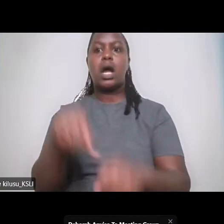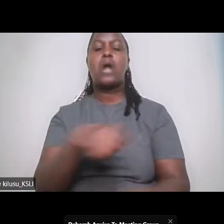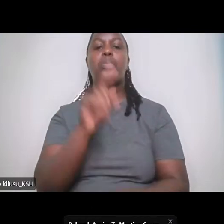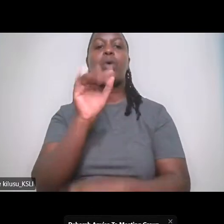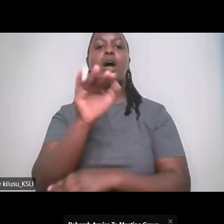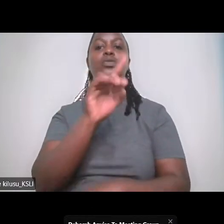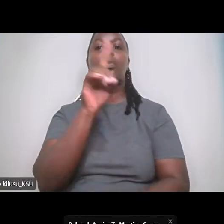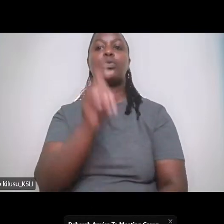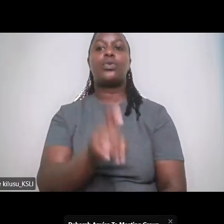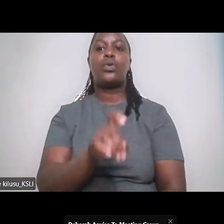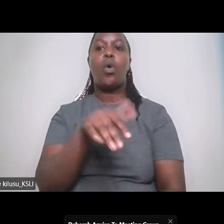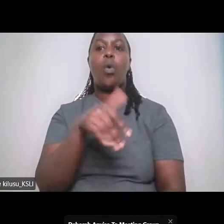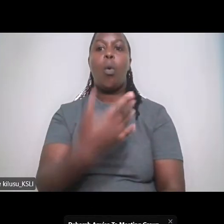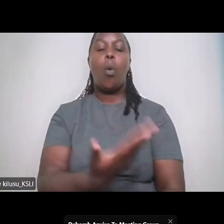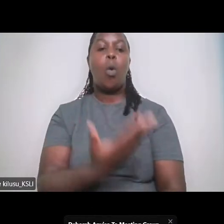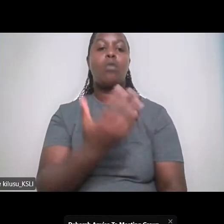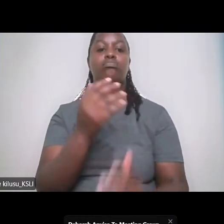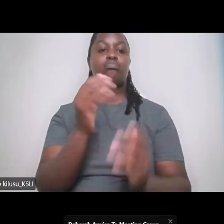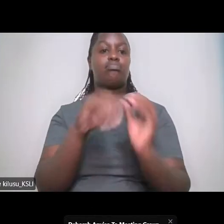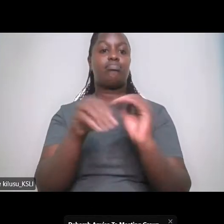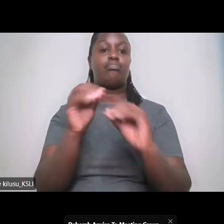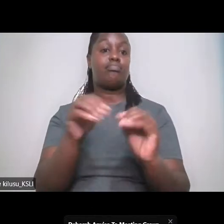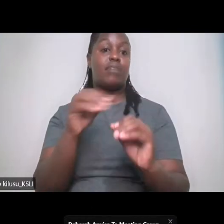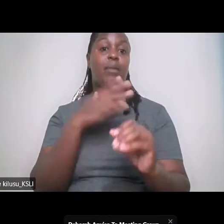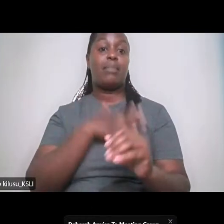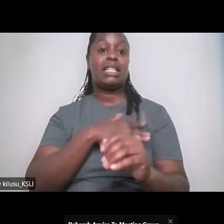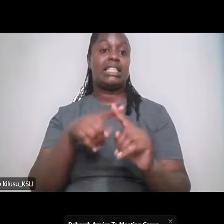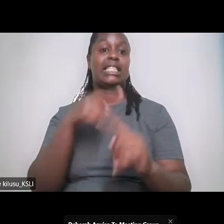or give your input?